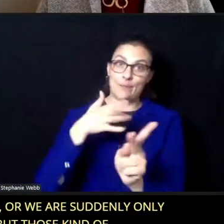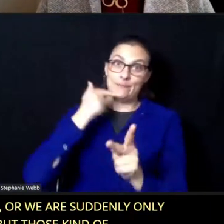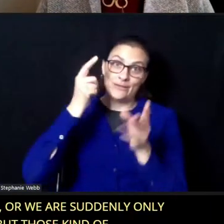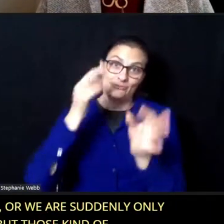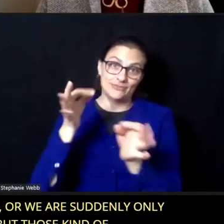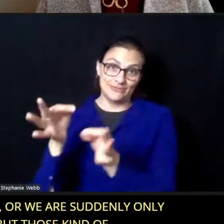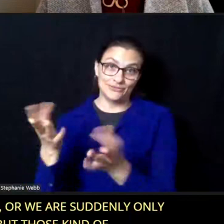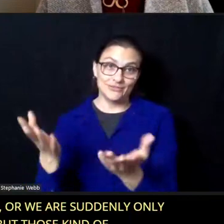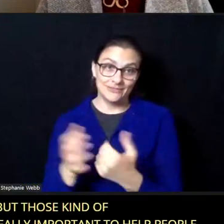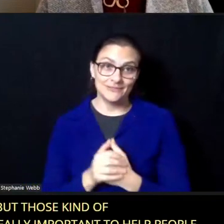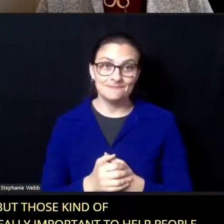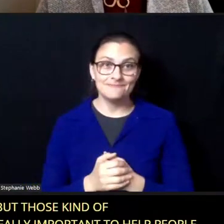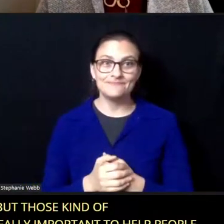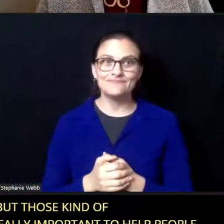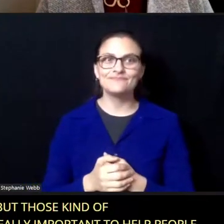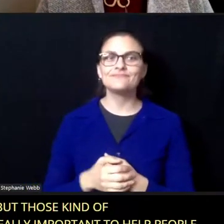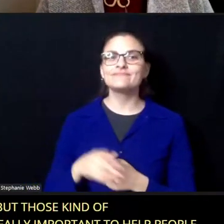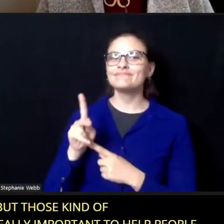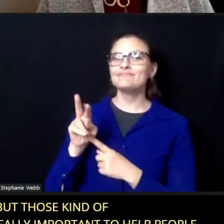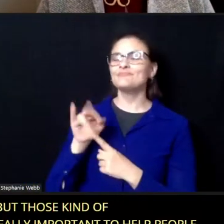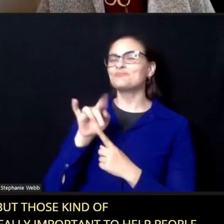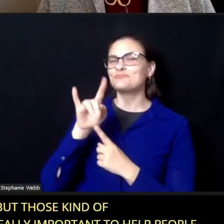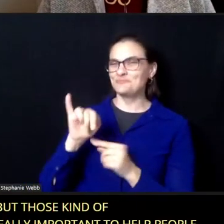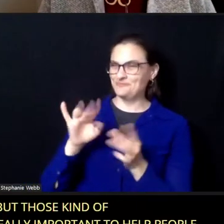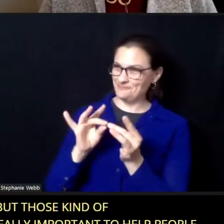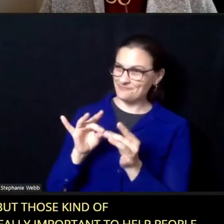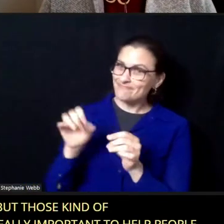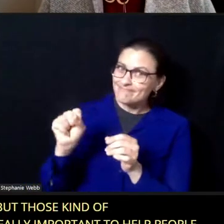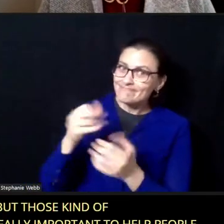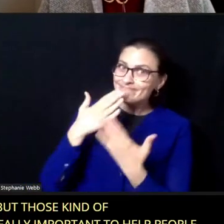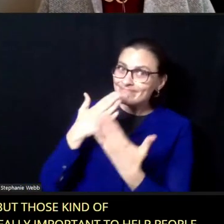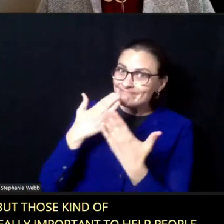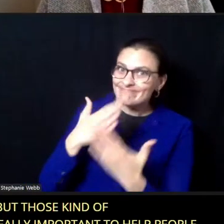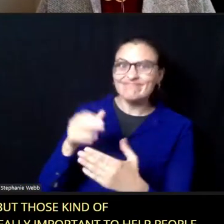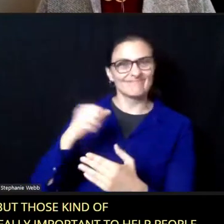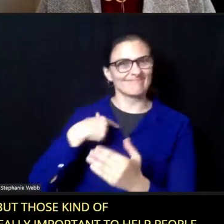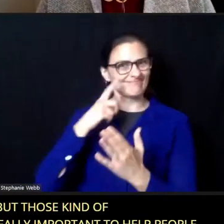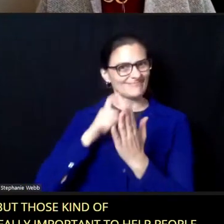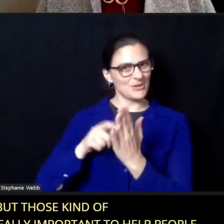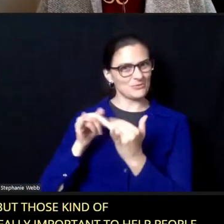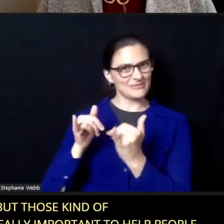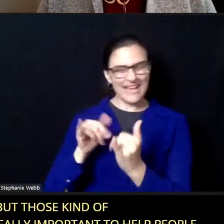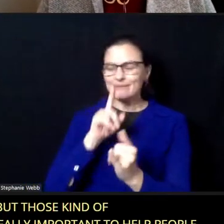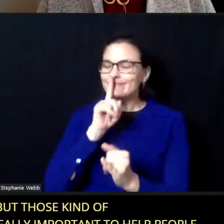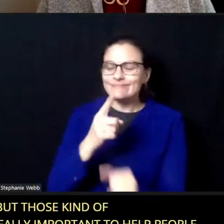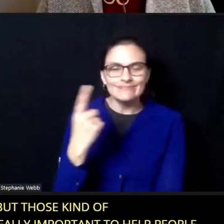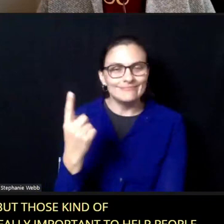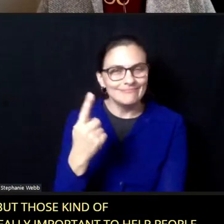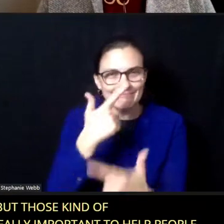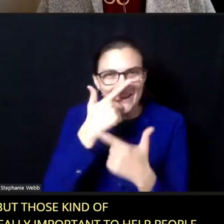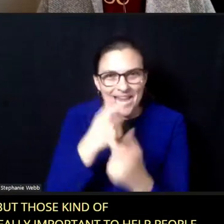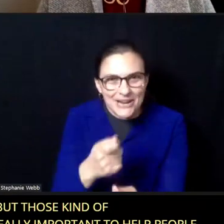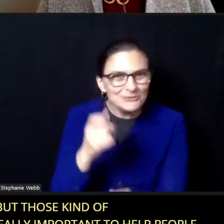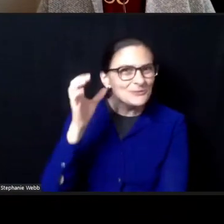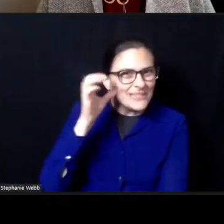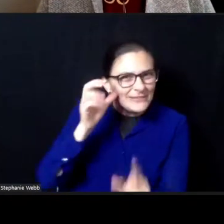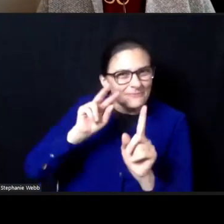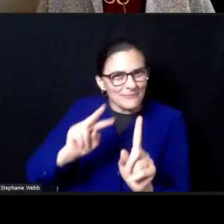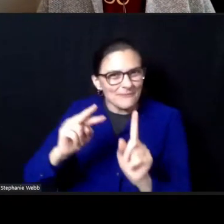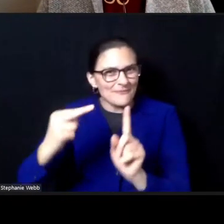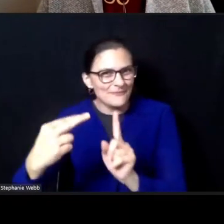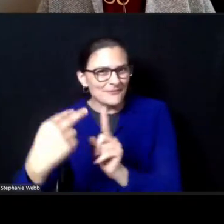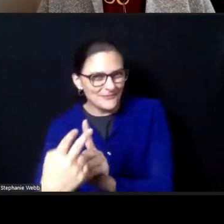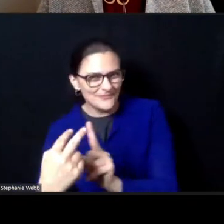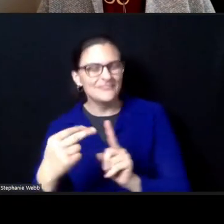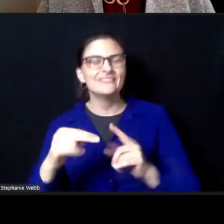I noticed that too. There's, again, lots of really interesting information hearing from different people's perspectives. One of the different